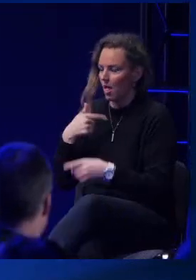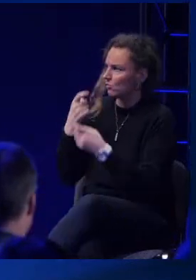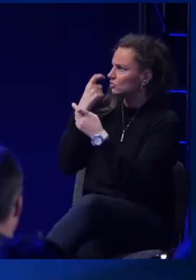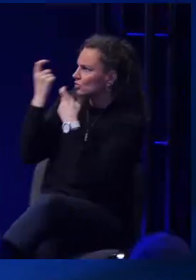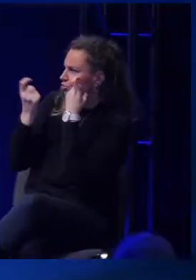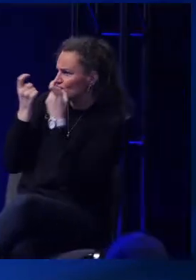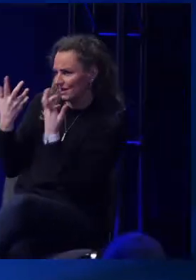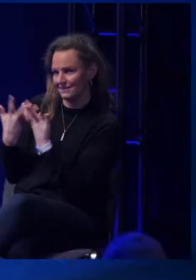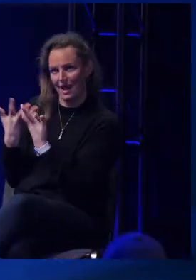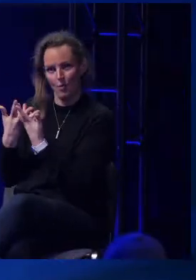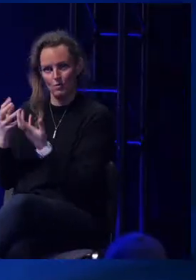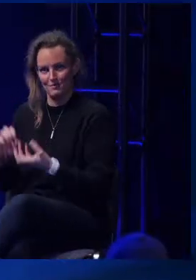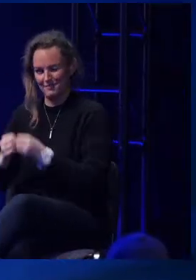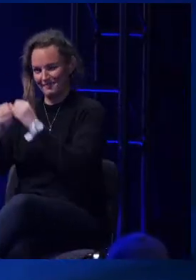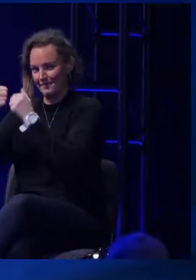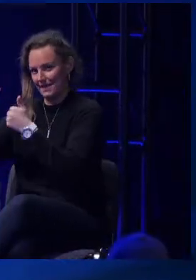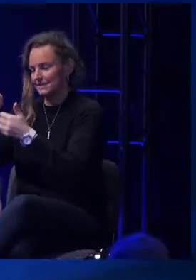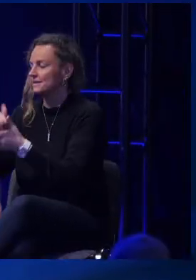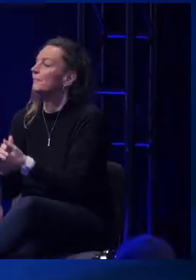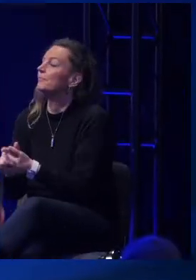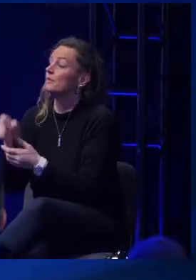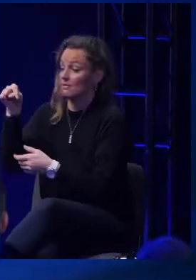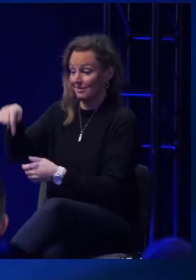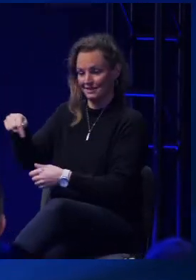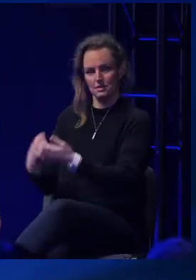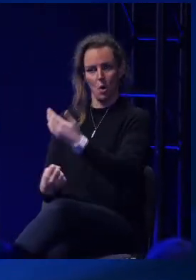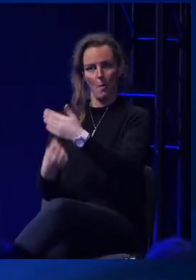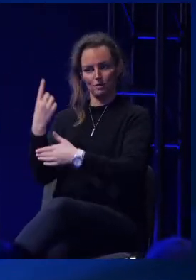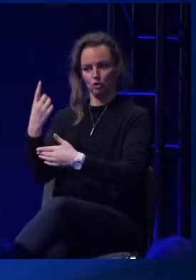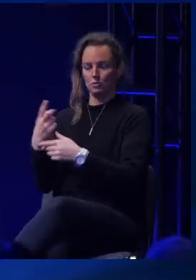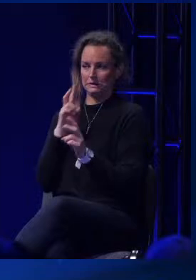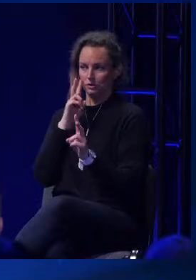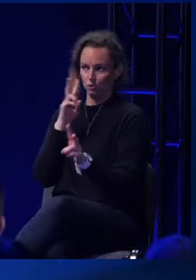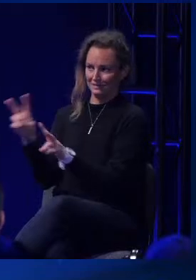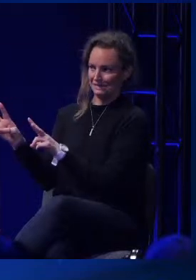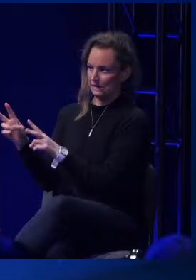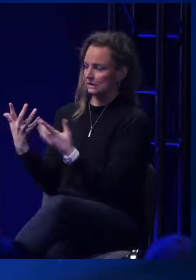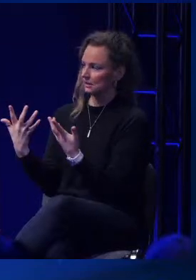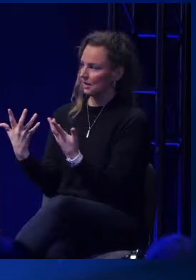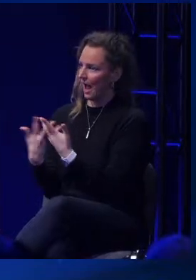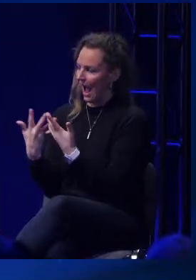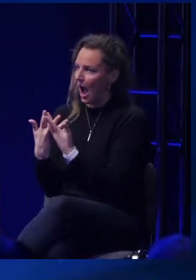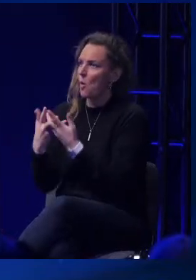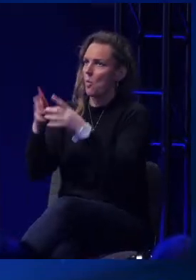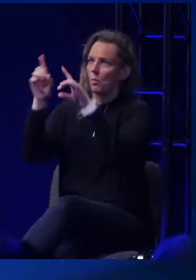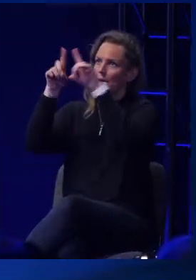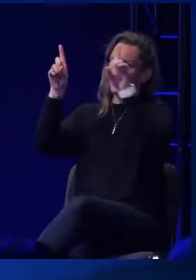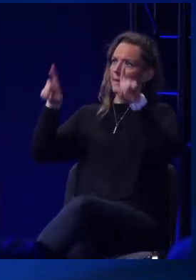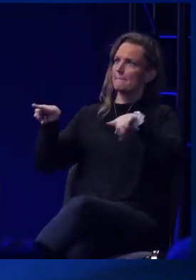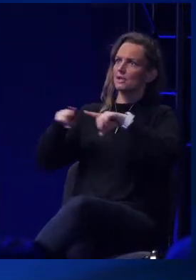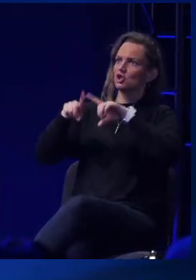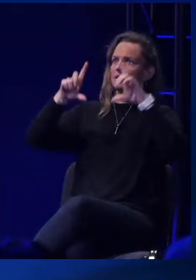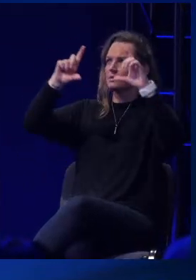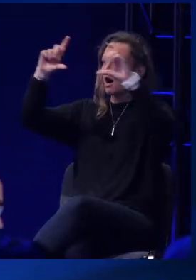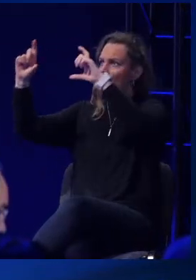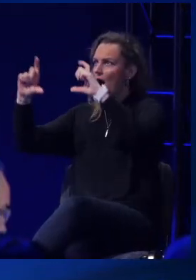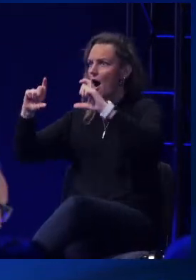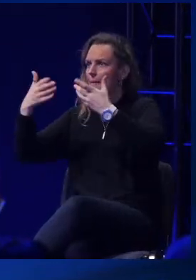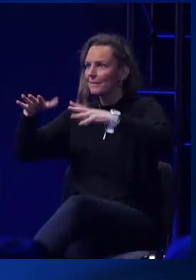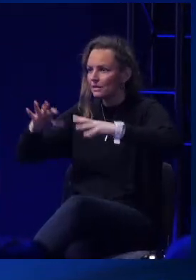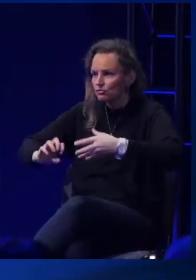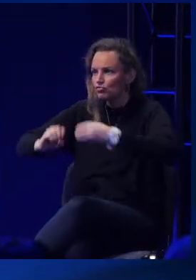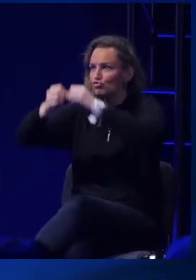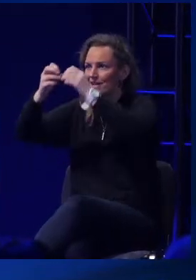got this opportunity to just see how those images are created.